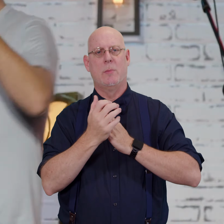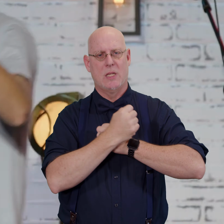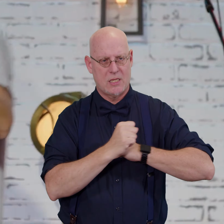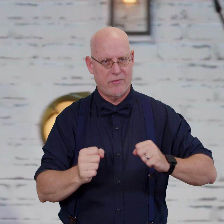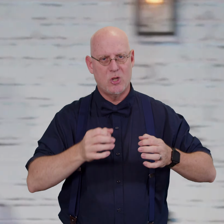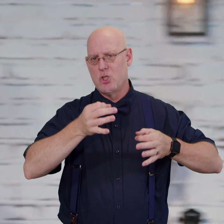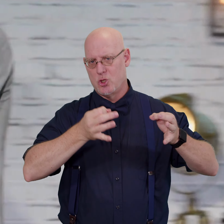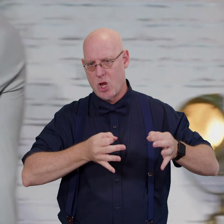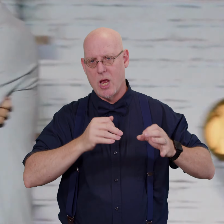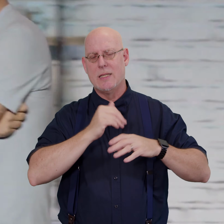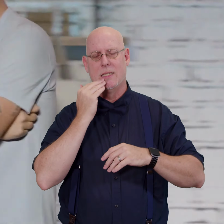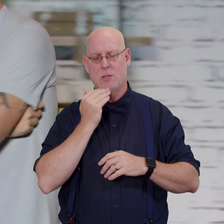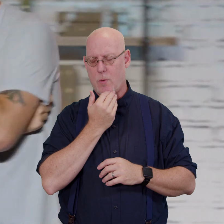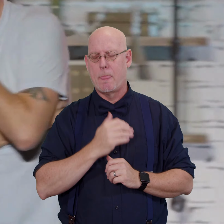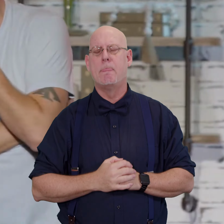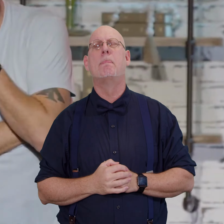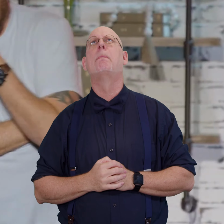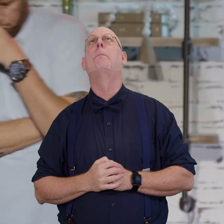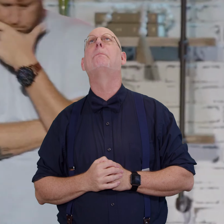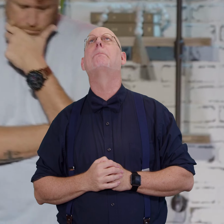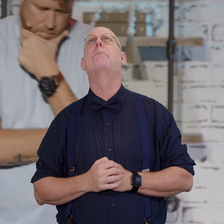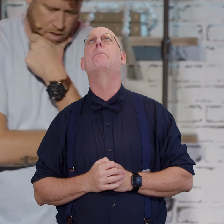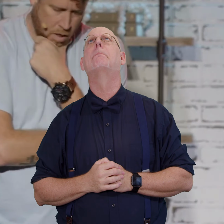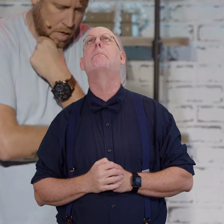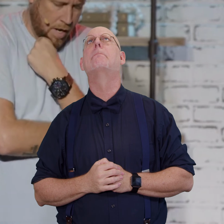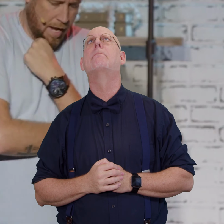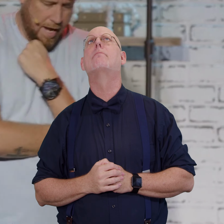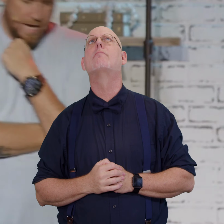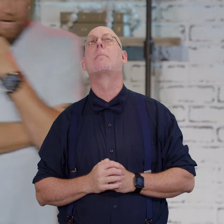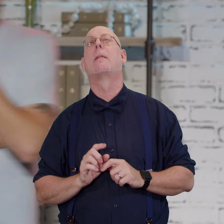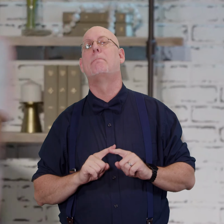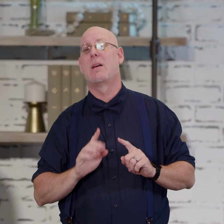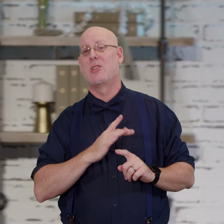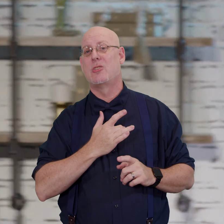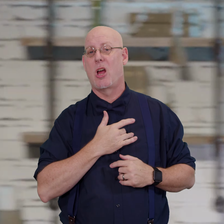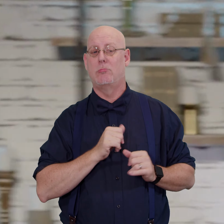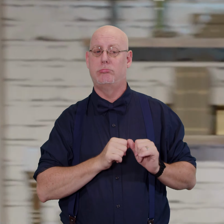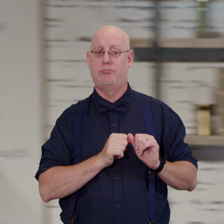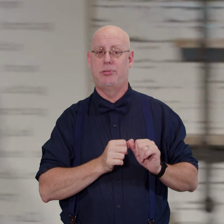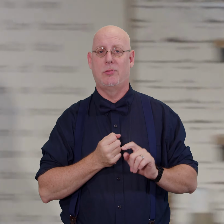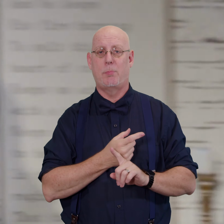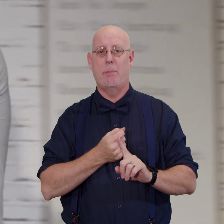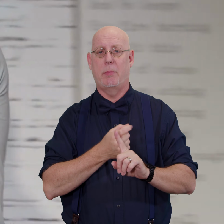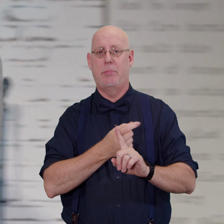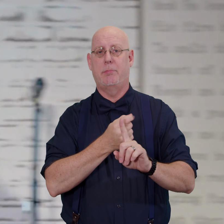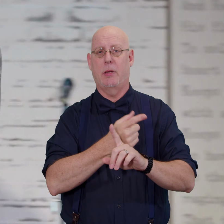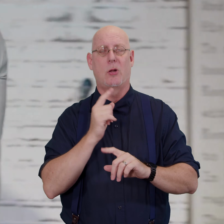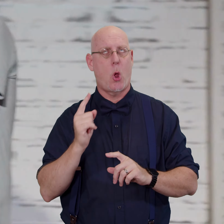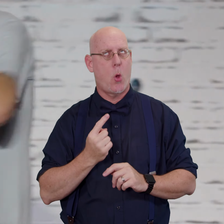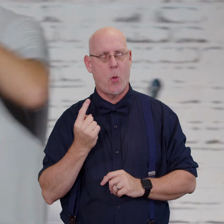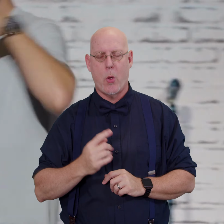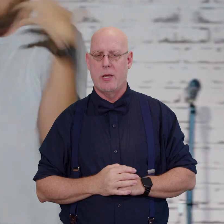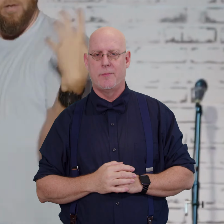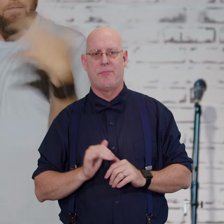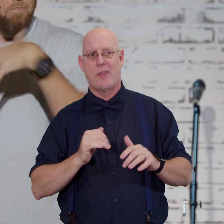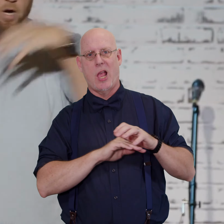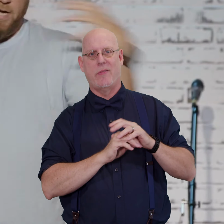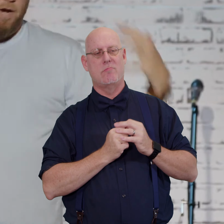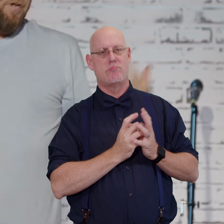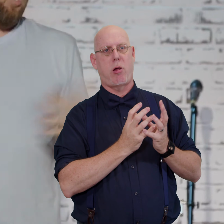one of the judges in Israel. And yet his heart continues to lead him astray. He's like the